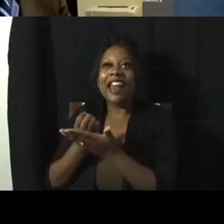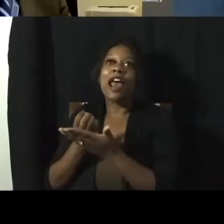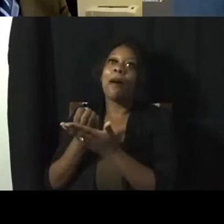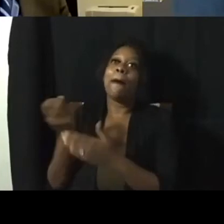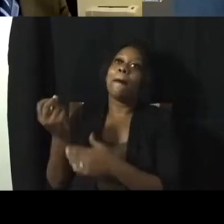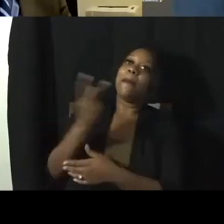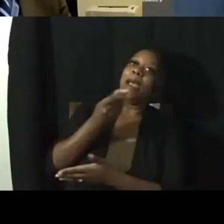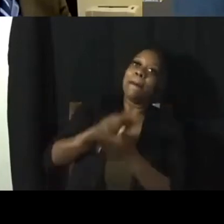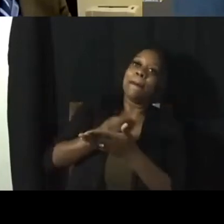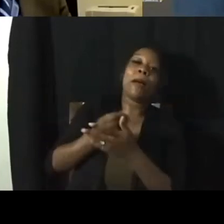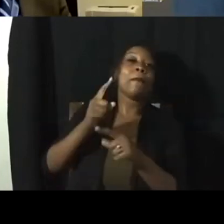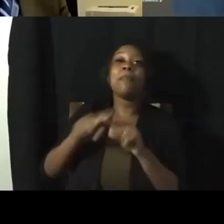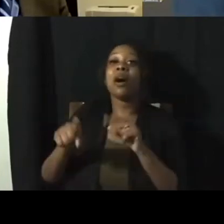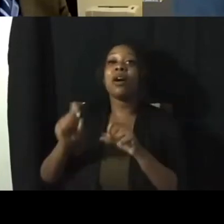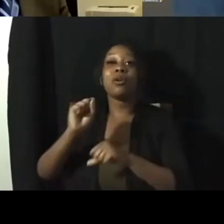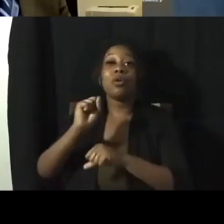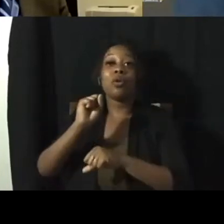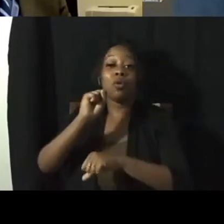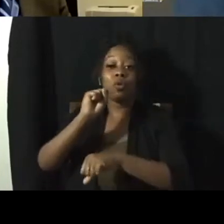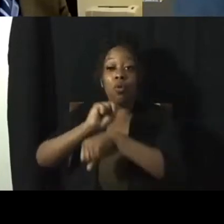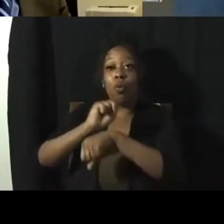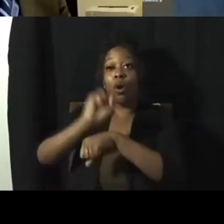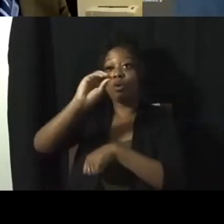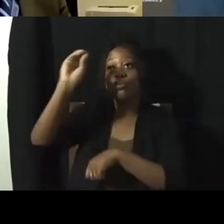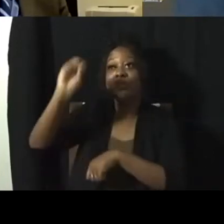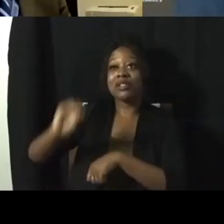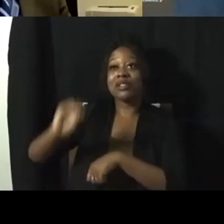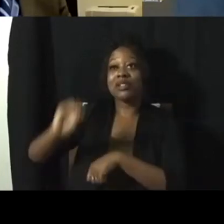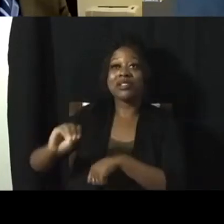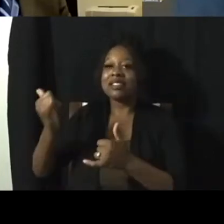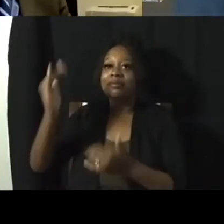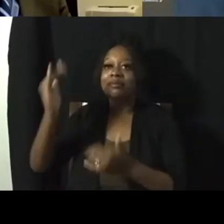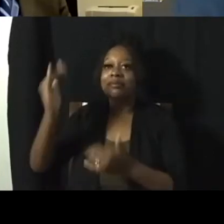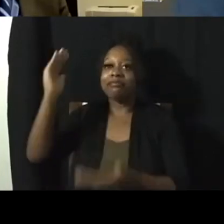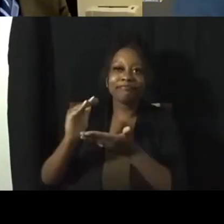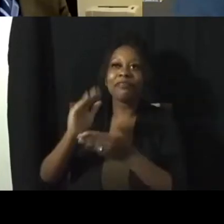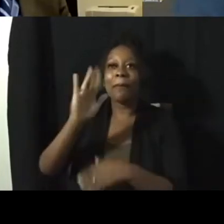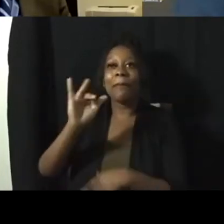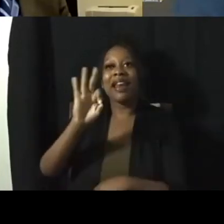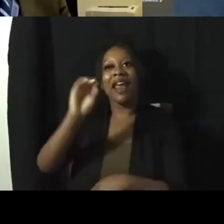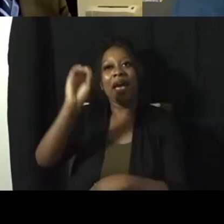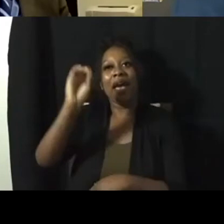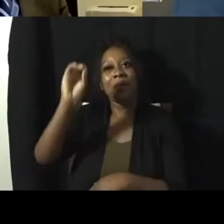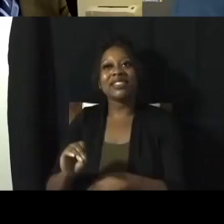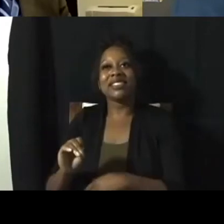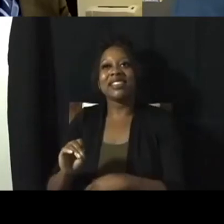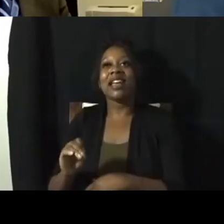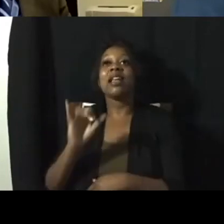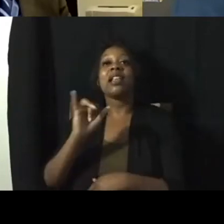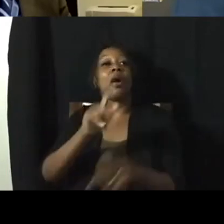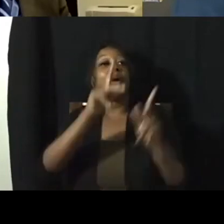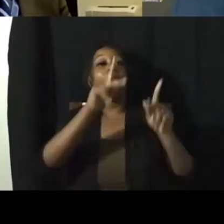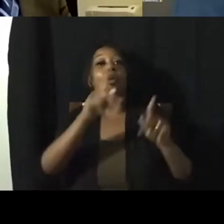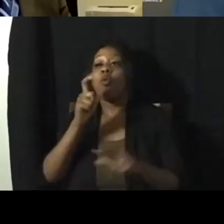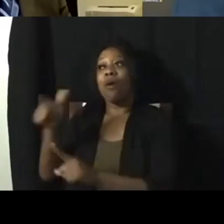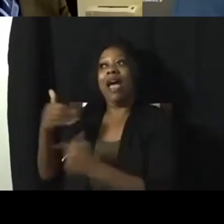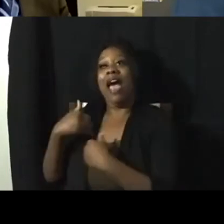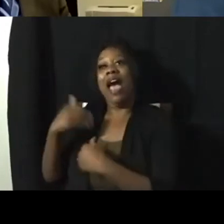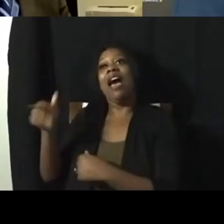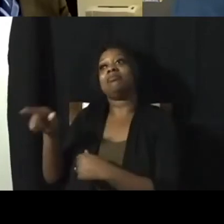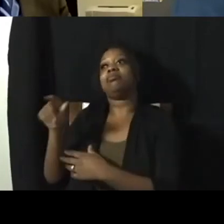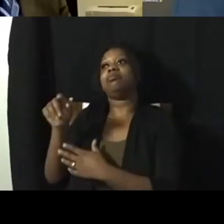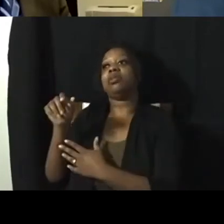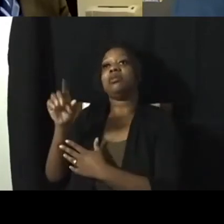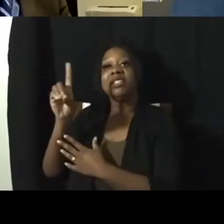have decreased by 9% relative to persons with without disabilities whose employment levels have increased by 2%